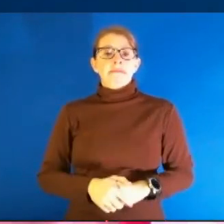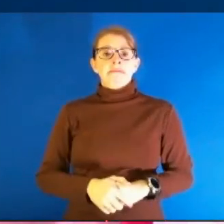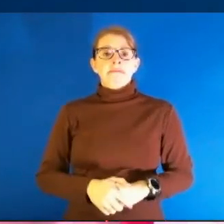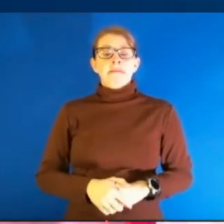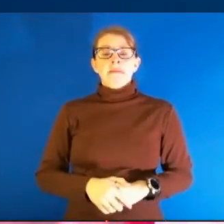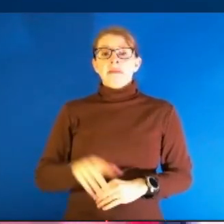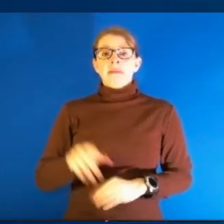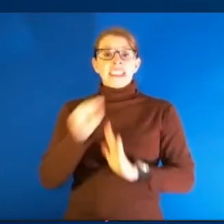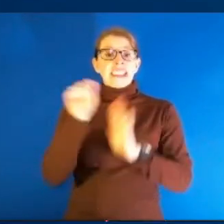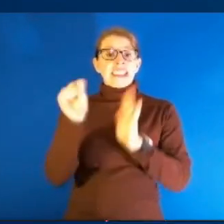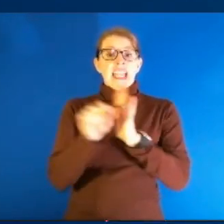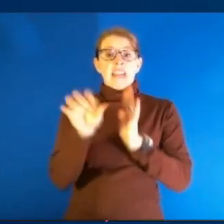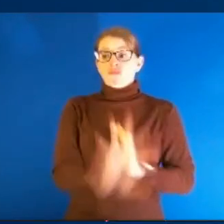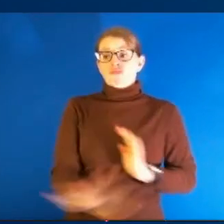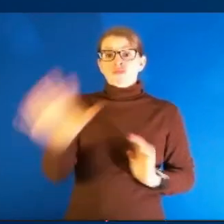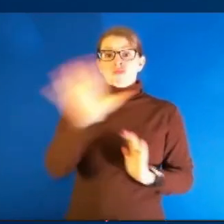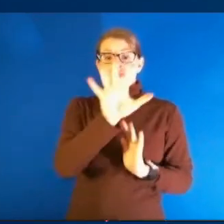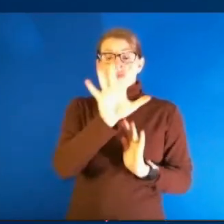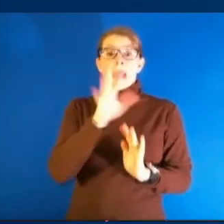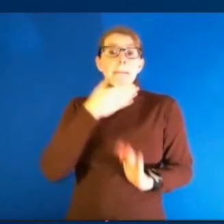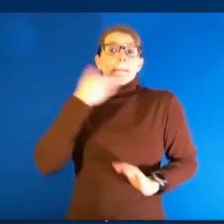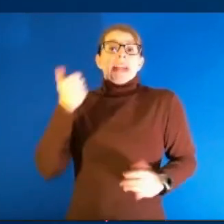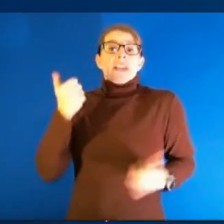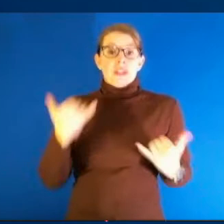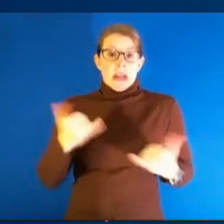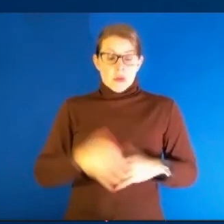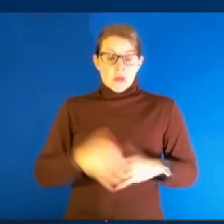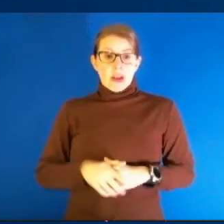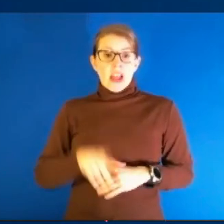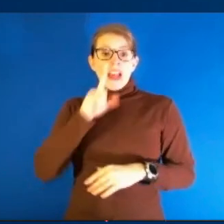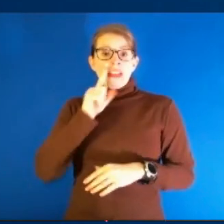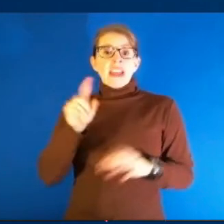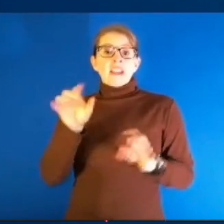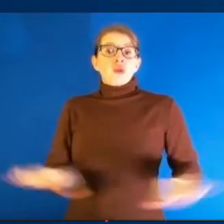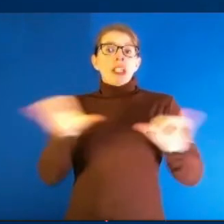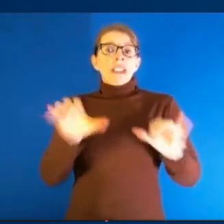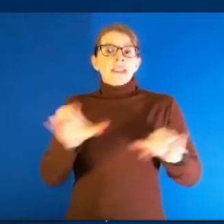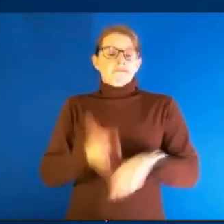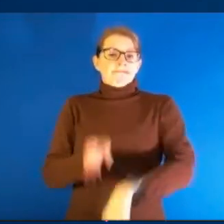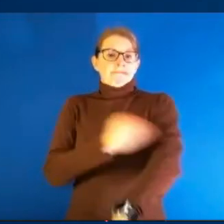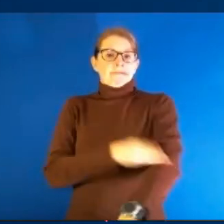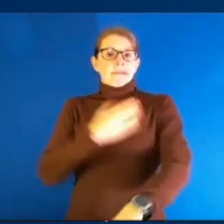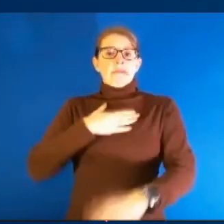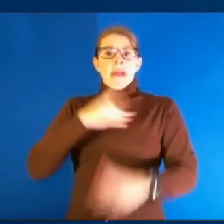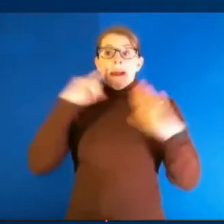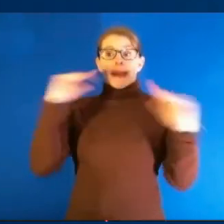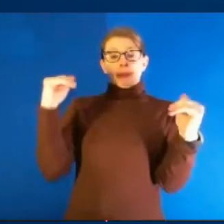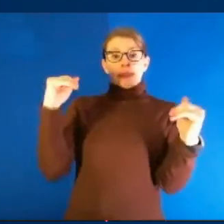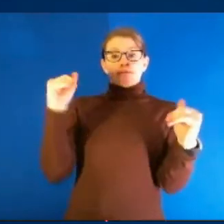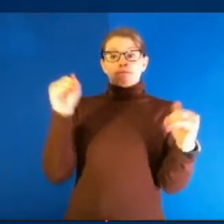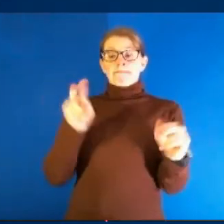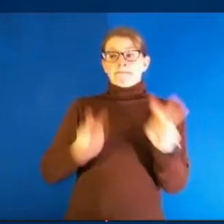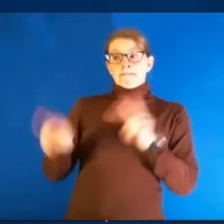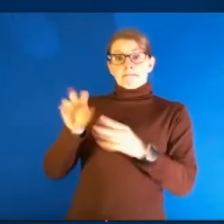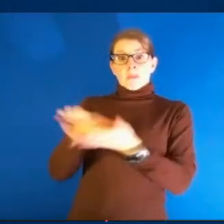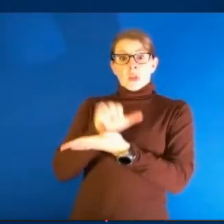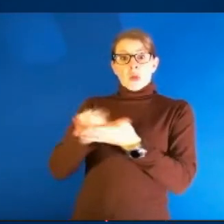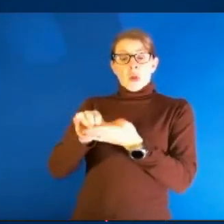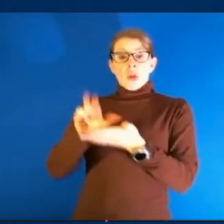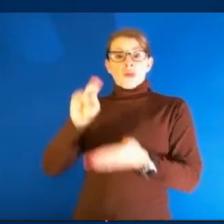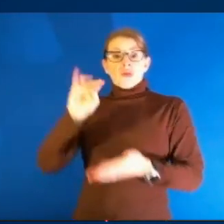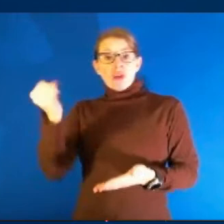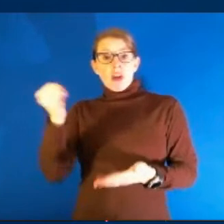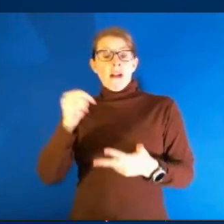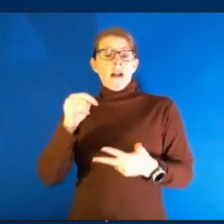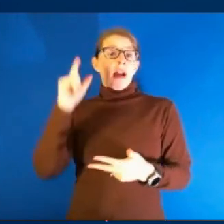are better off. And so I think things are trending in the right direction. And my expectation, if you look at New York and New Jersey or London or South